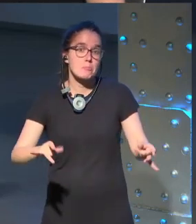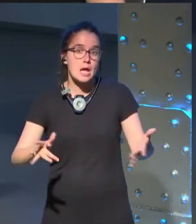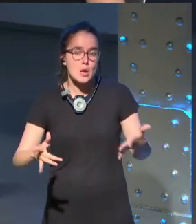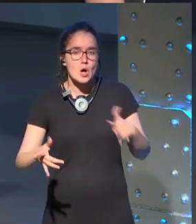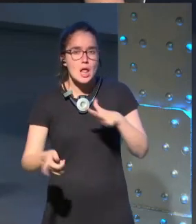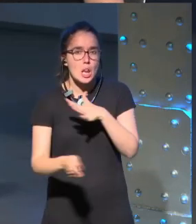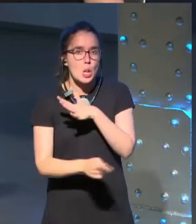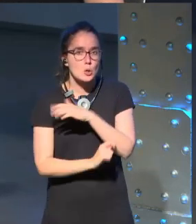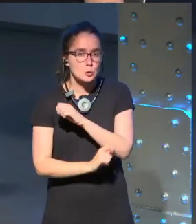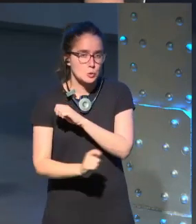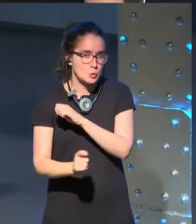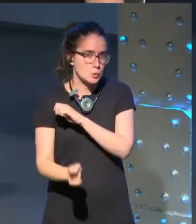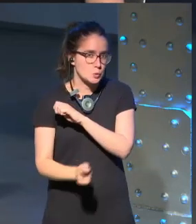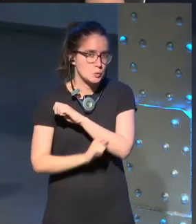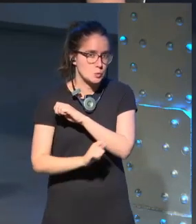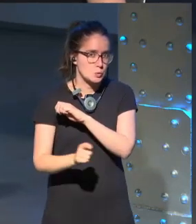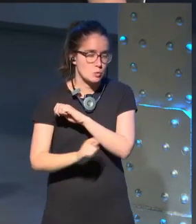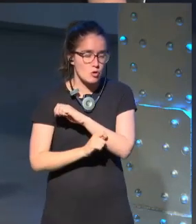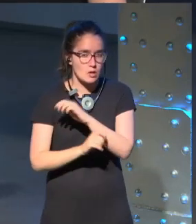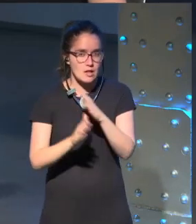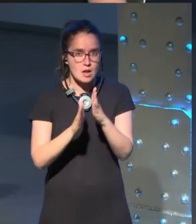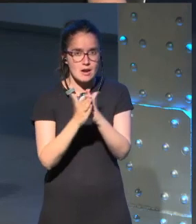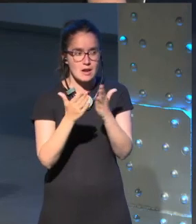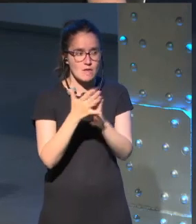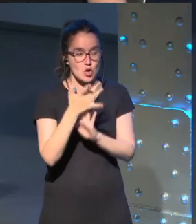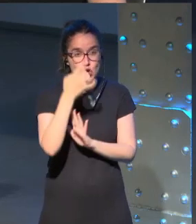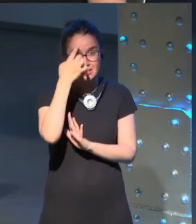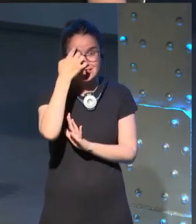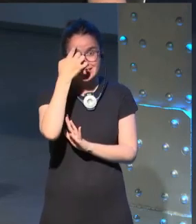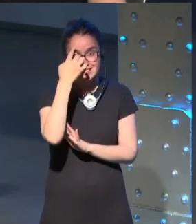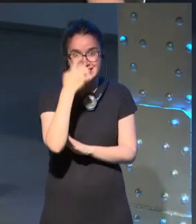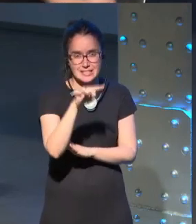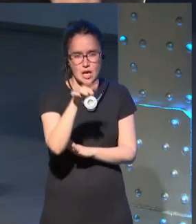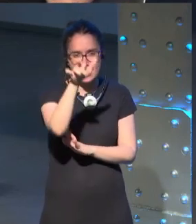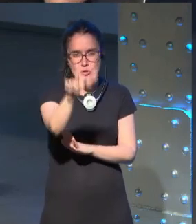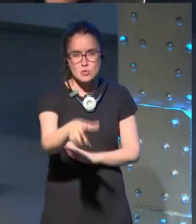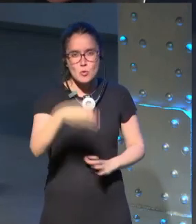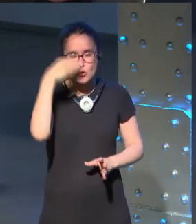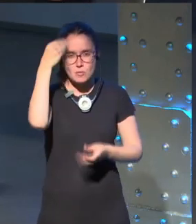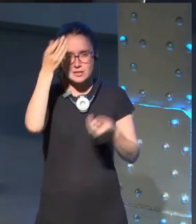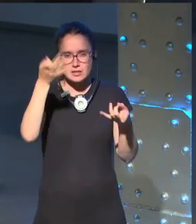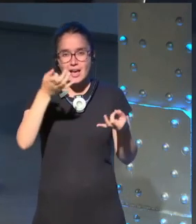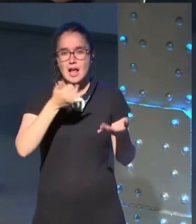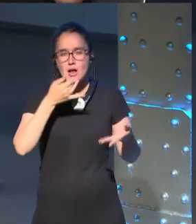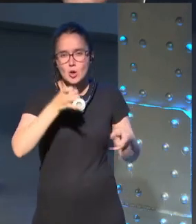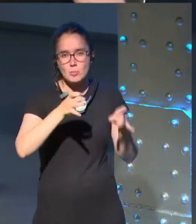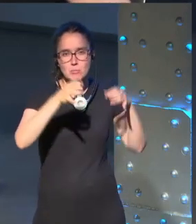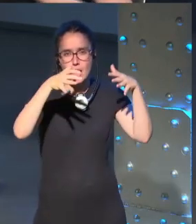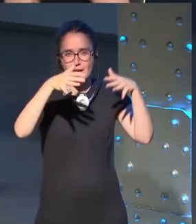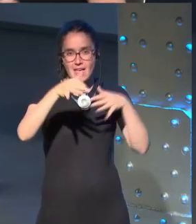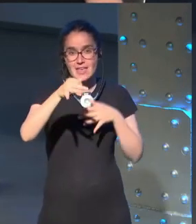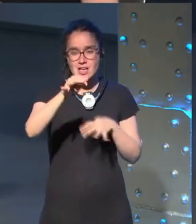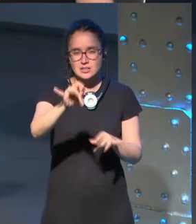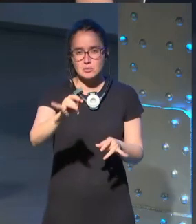does have that quality, but the only thing that interests me about that is how it was done. I'm